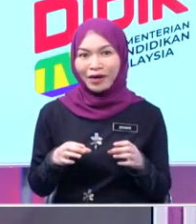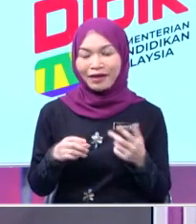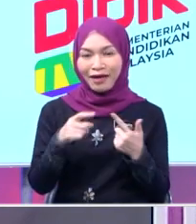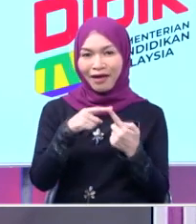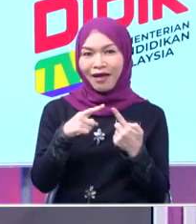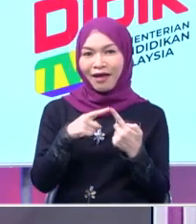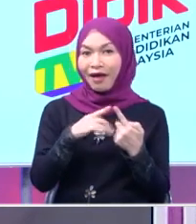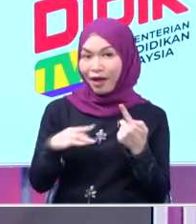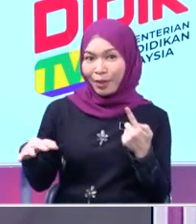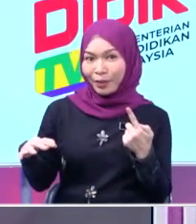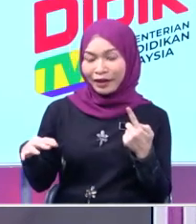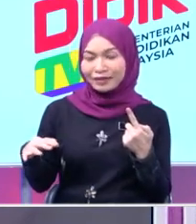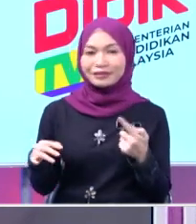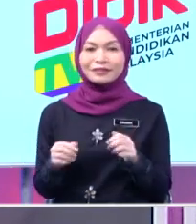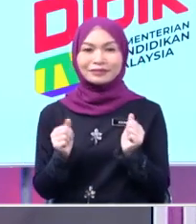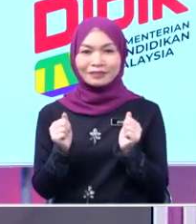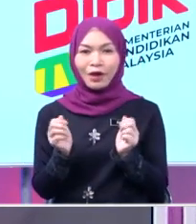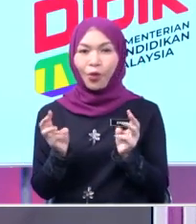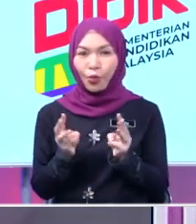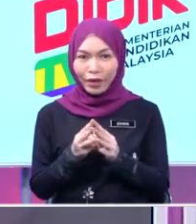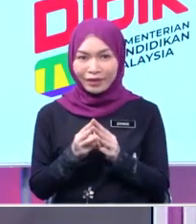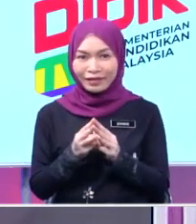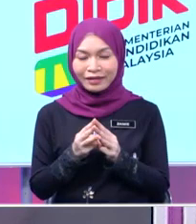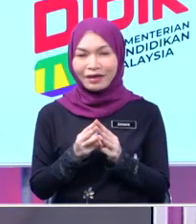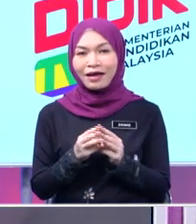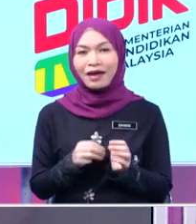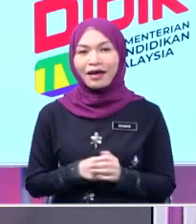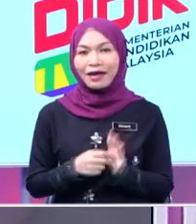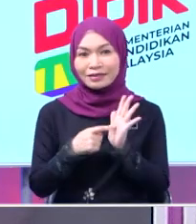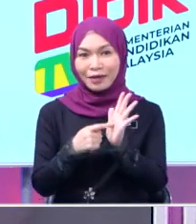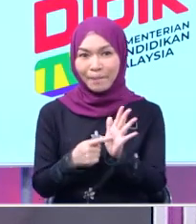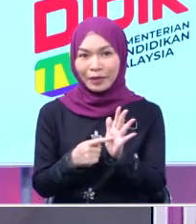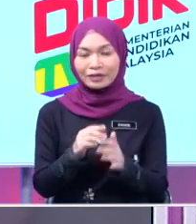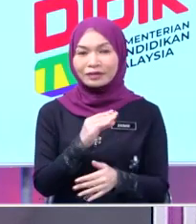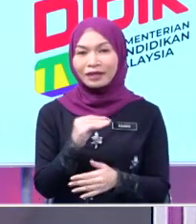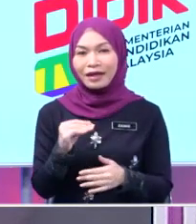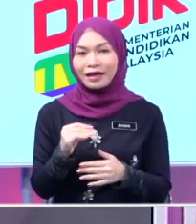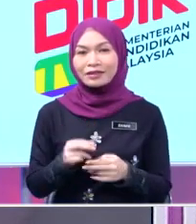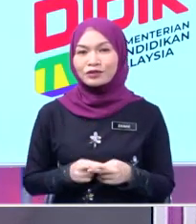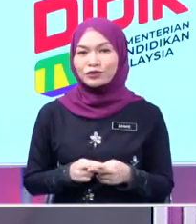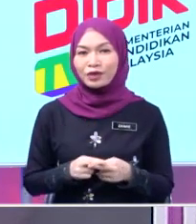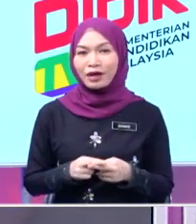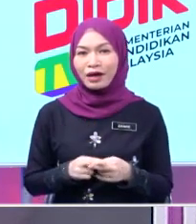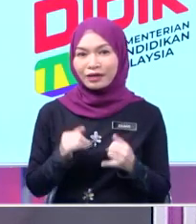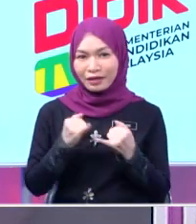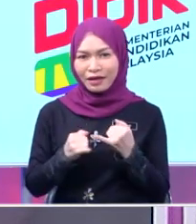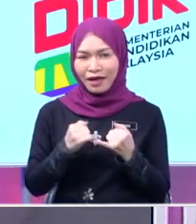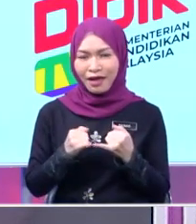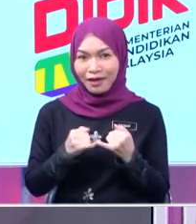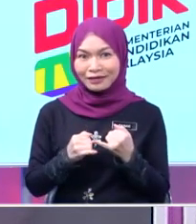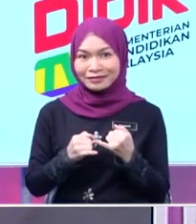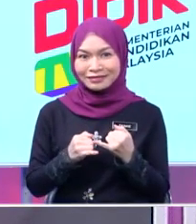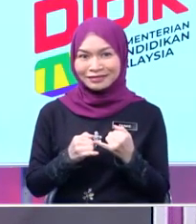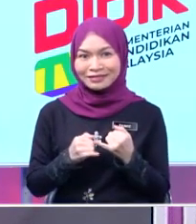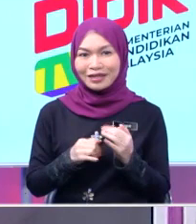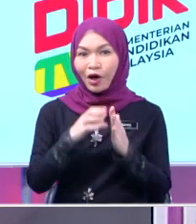with examples, and then you have to have a summary of your essay. We are now at the end, or almost at the end